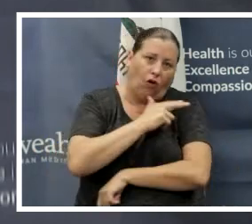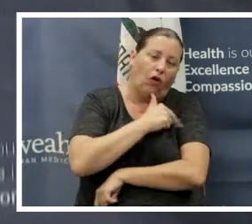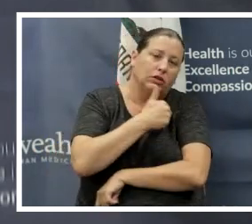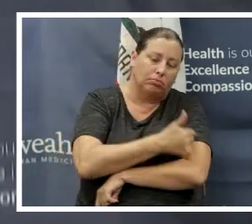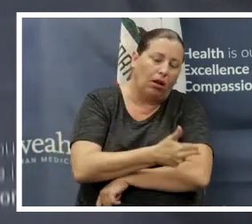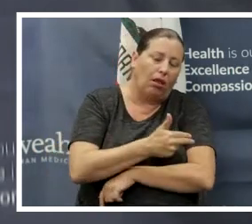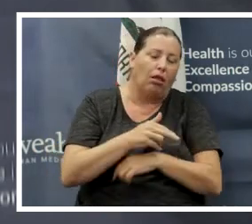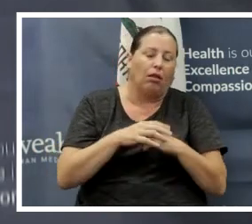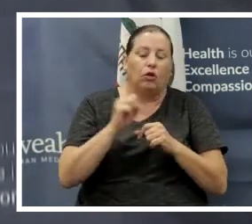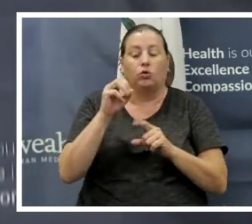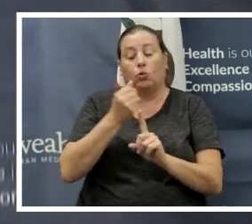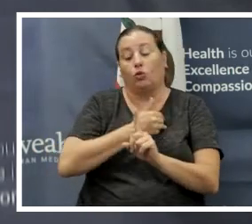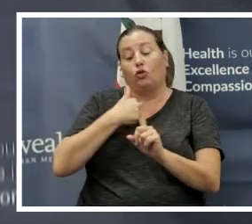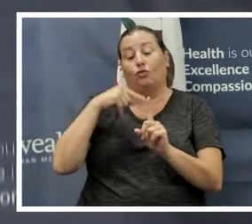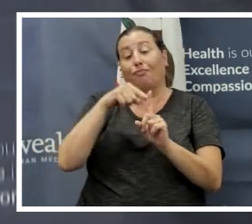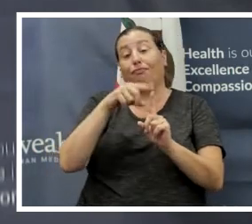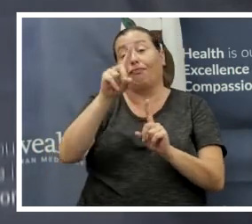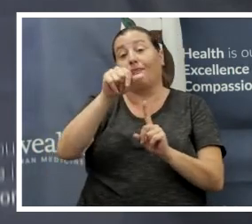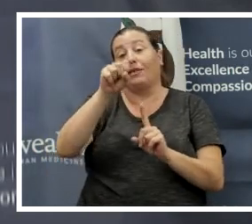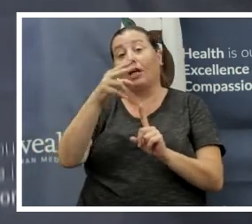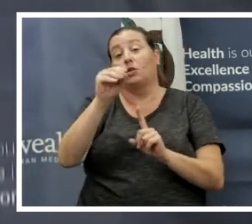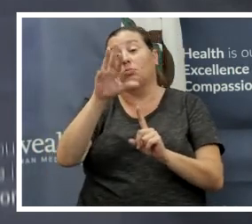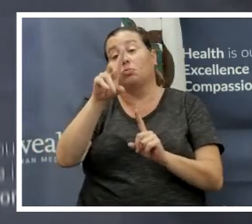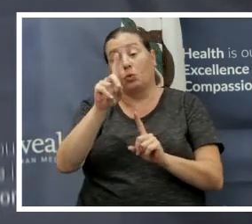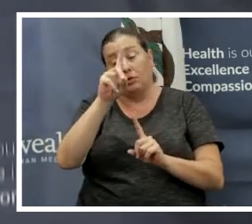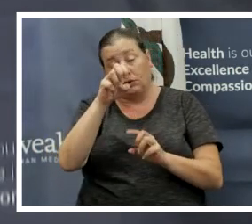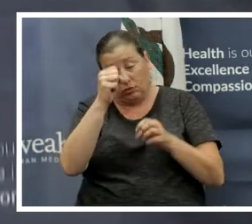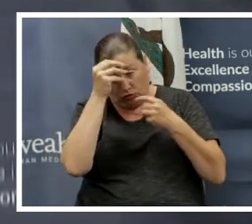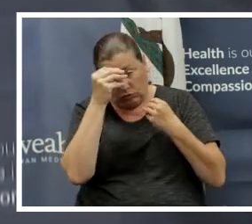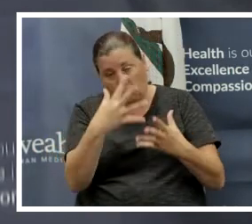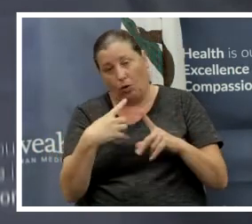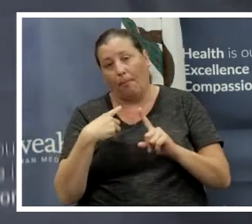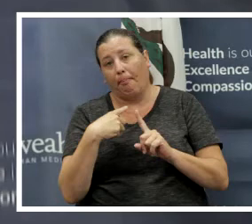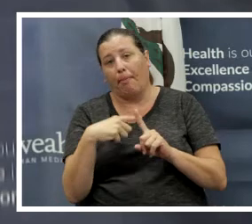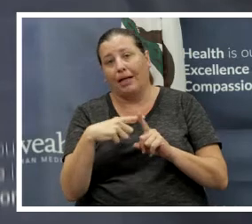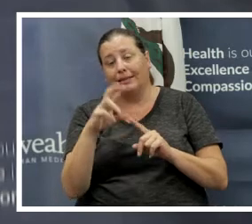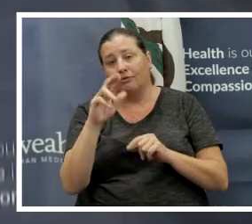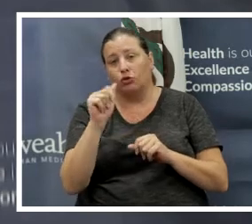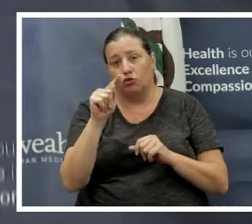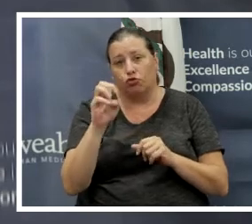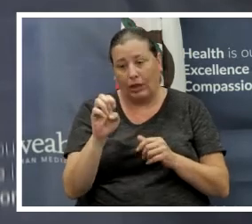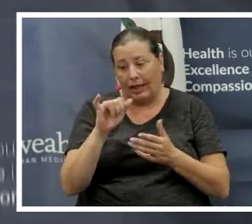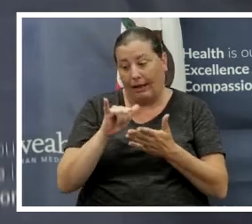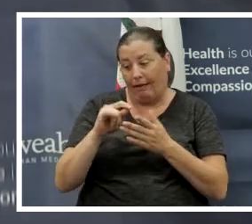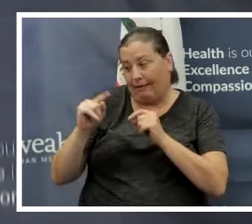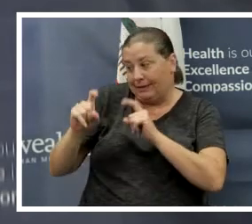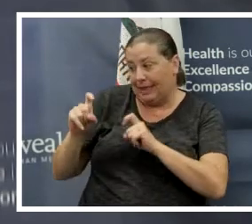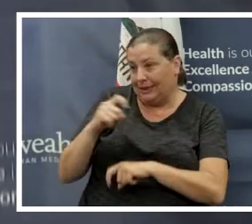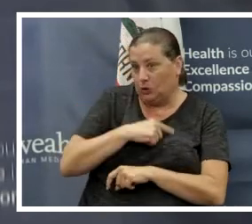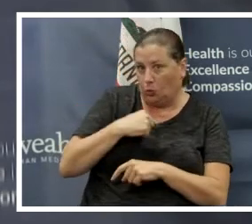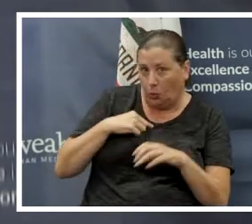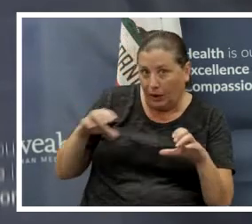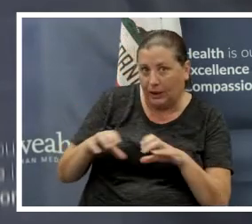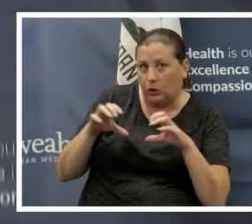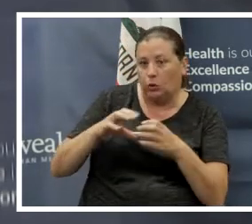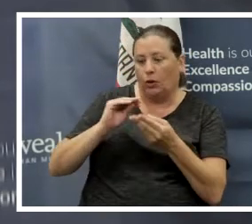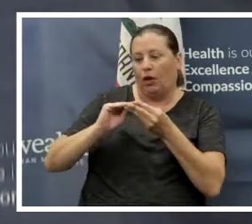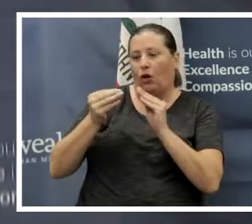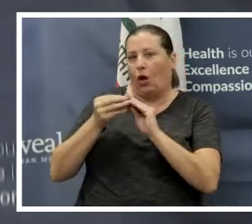dashboard does report, the positivity rate of the tests that we do and the number of